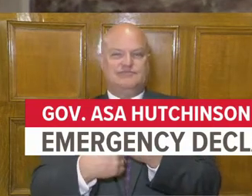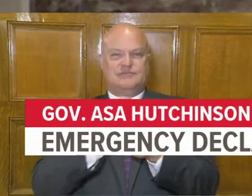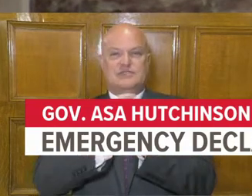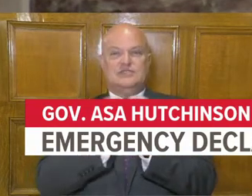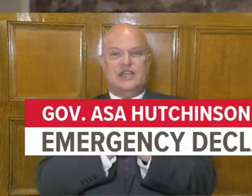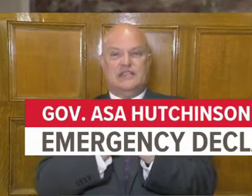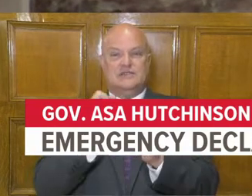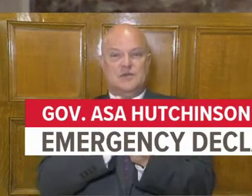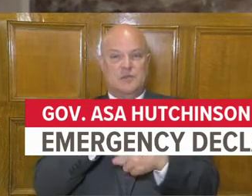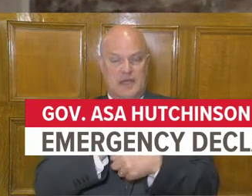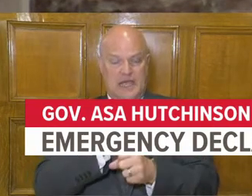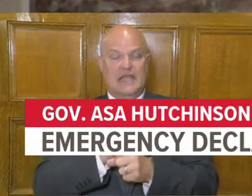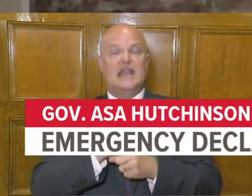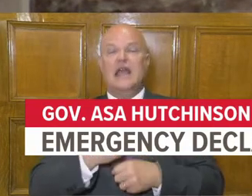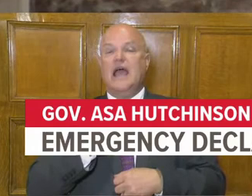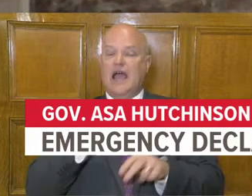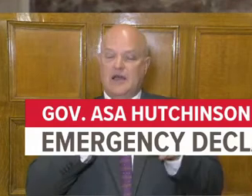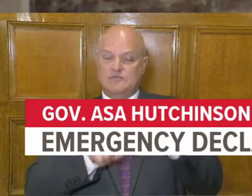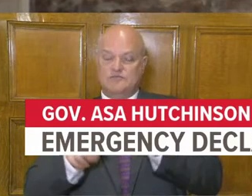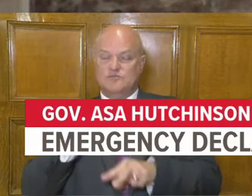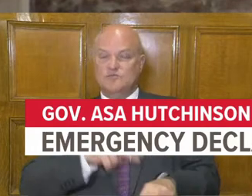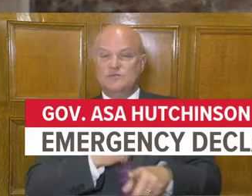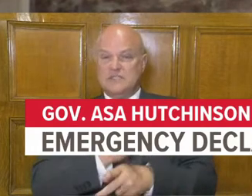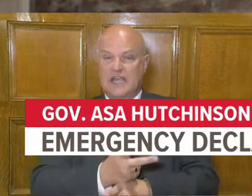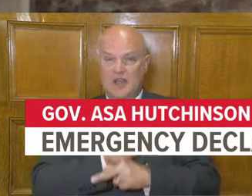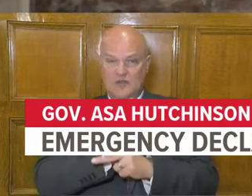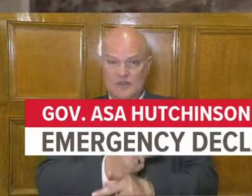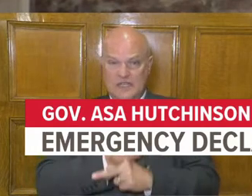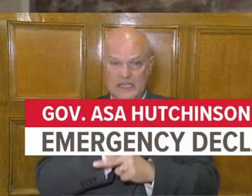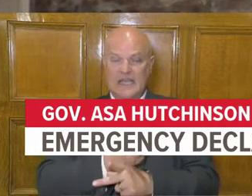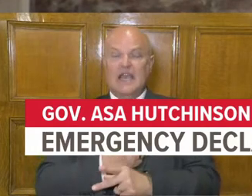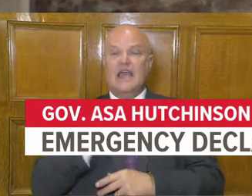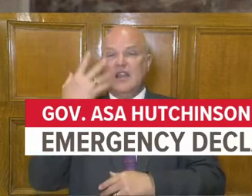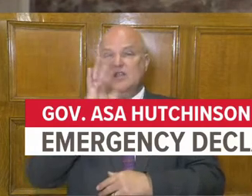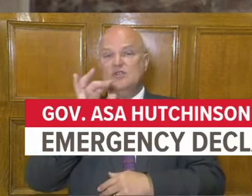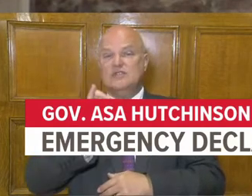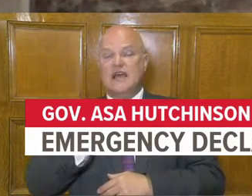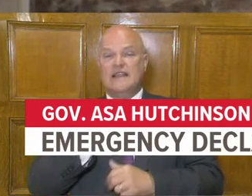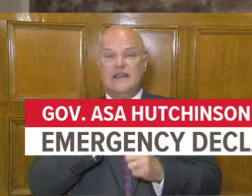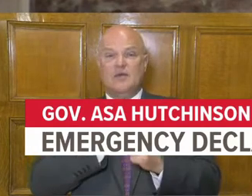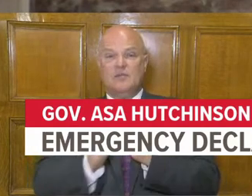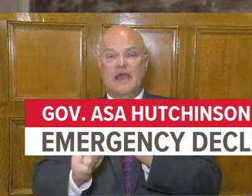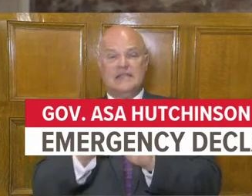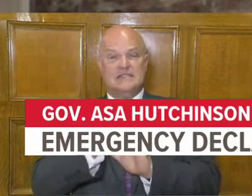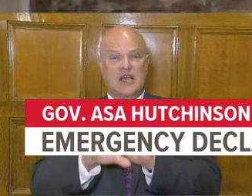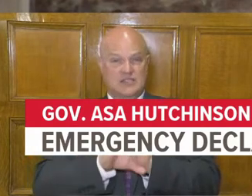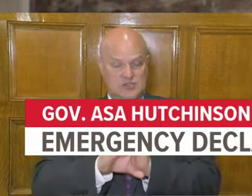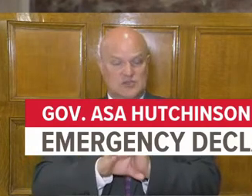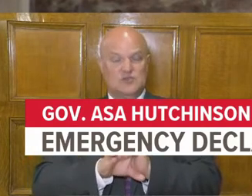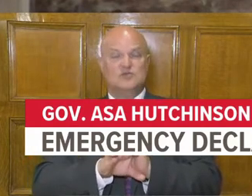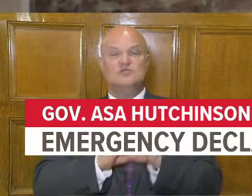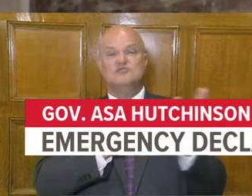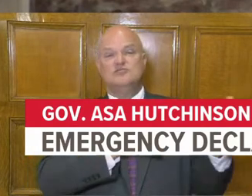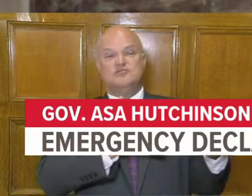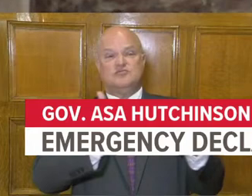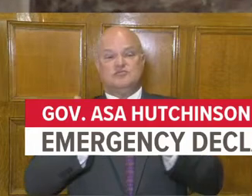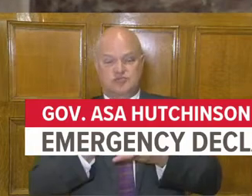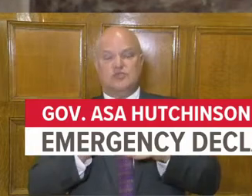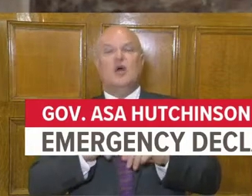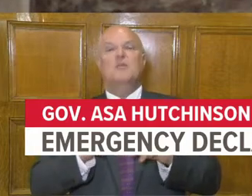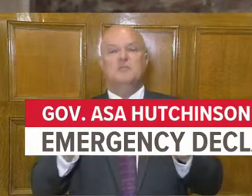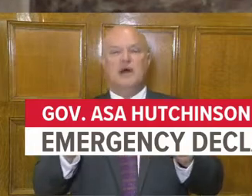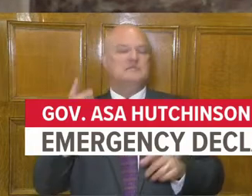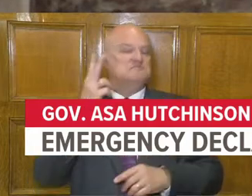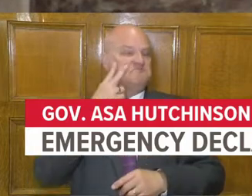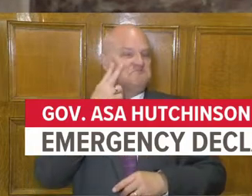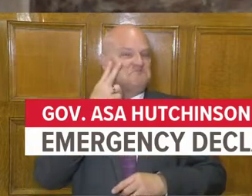changes that were made, I looked at those carefully, and it looks like they would pass constitutional muster to me. But we'll just wait